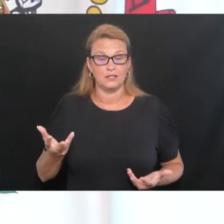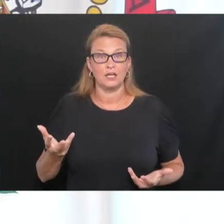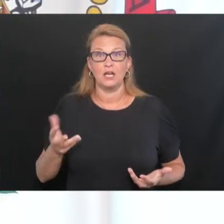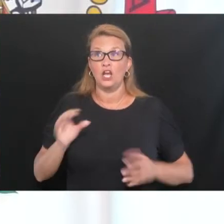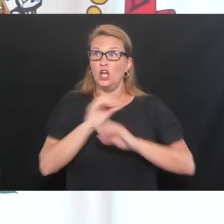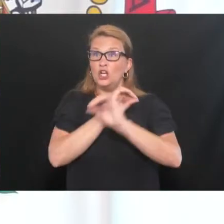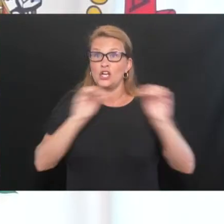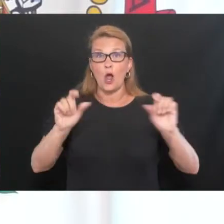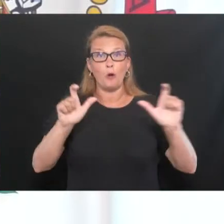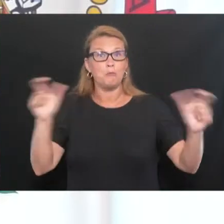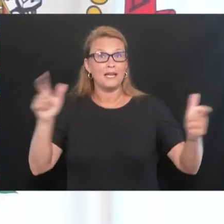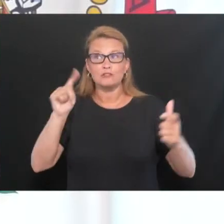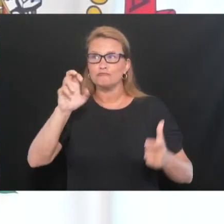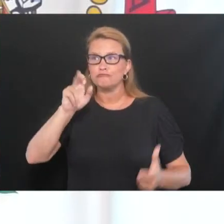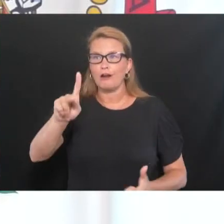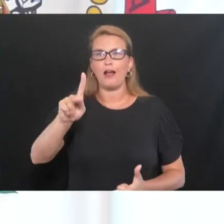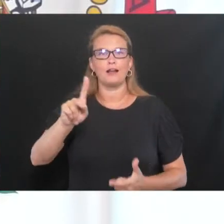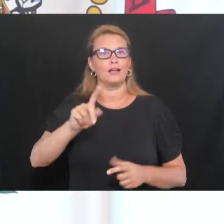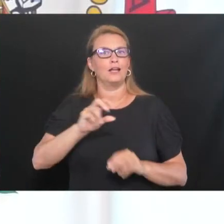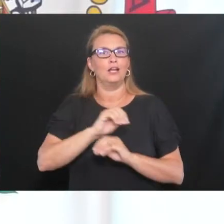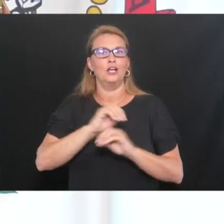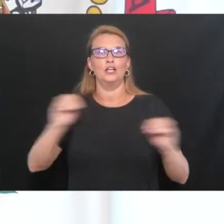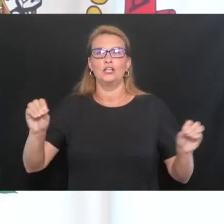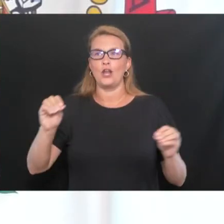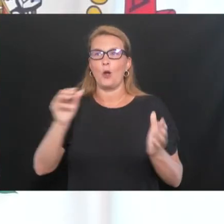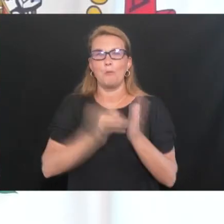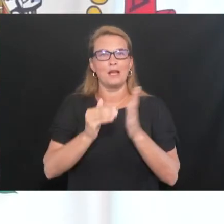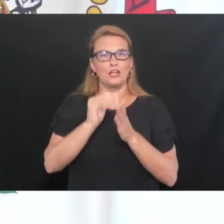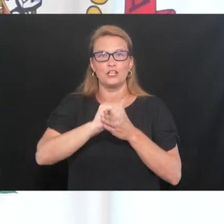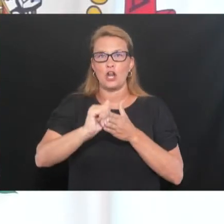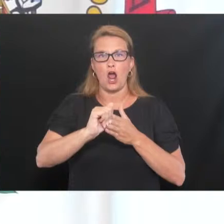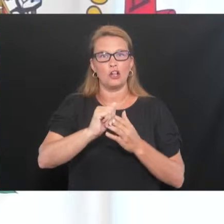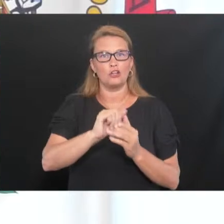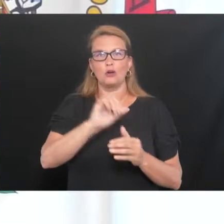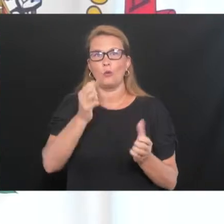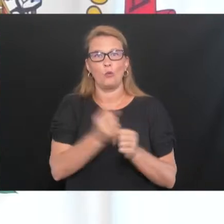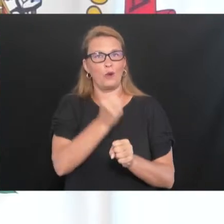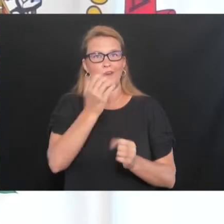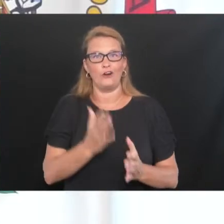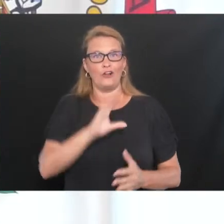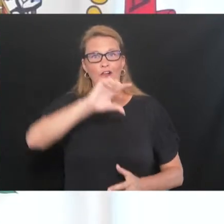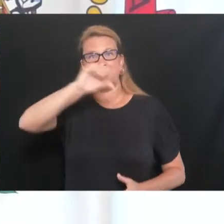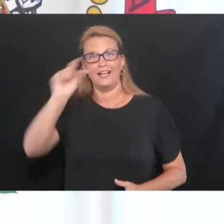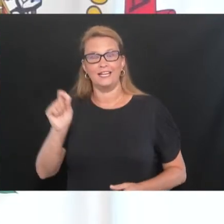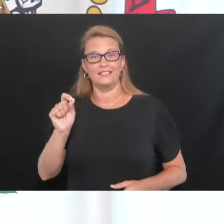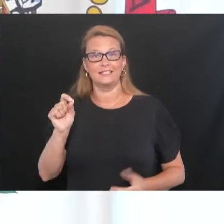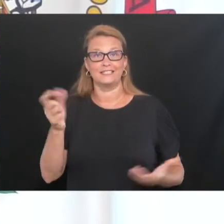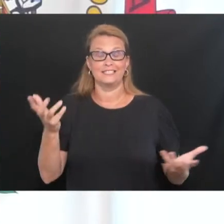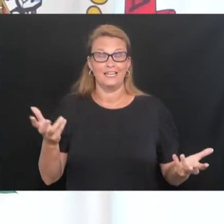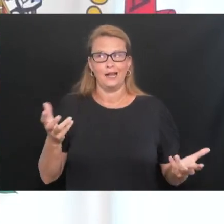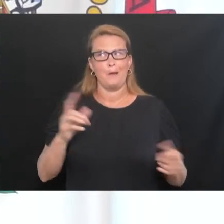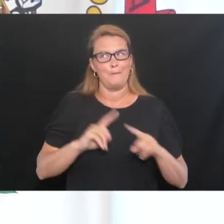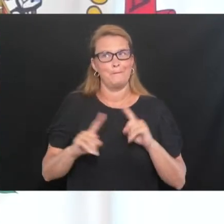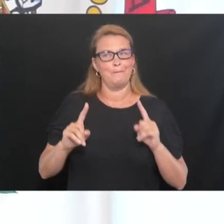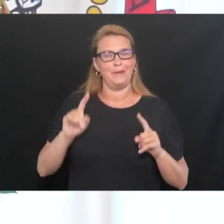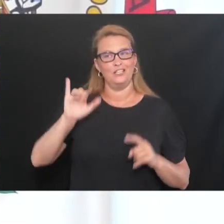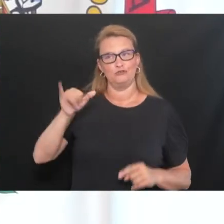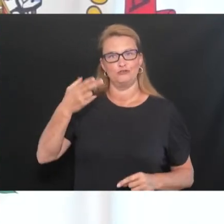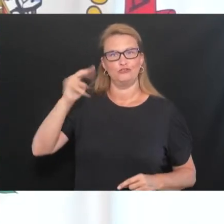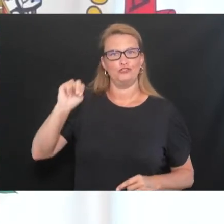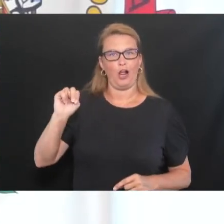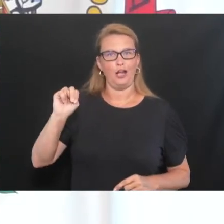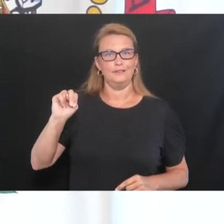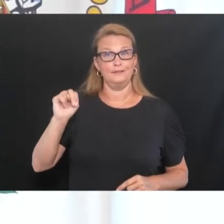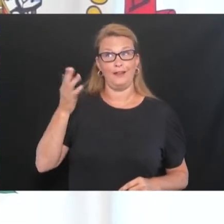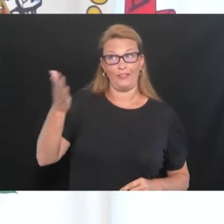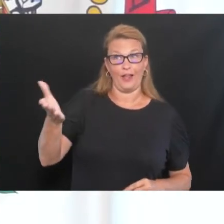trucks or the $1 million winner in the Eastern Panhandle yet. But it's really odd how all that works. But nevertheless, if John, you're